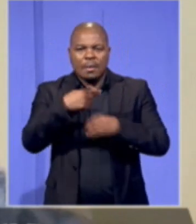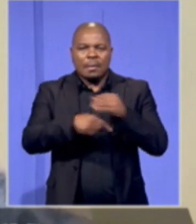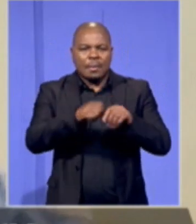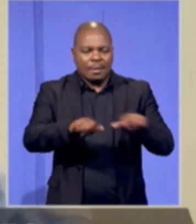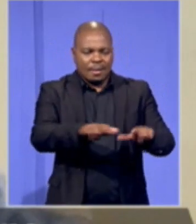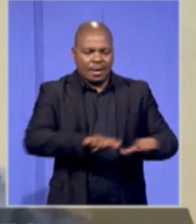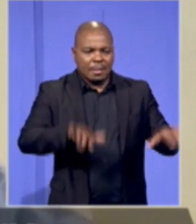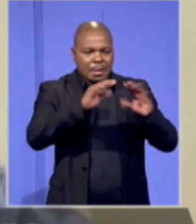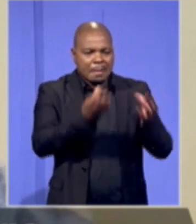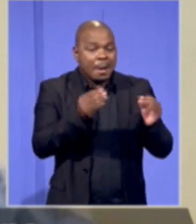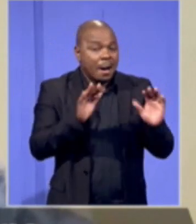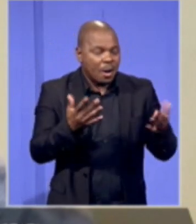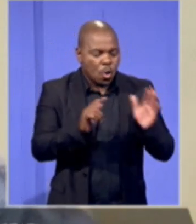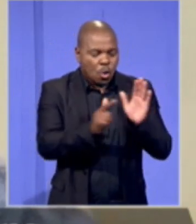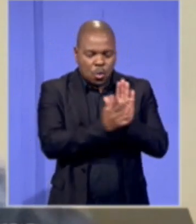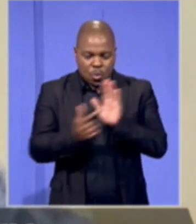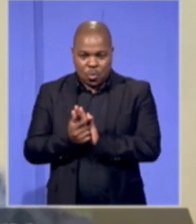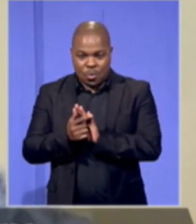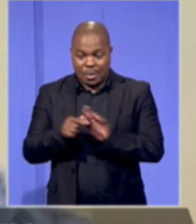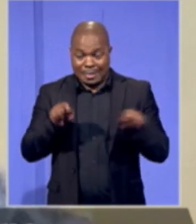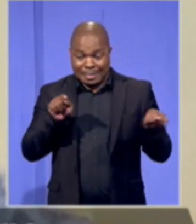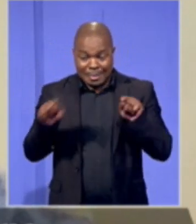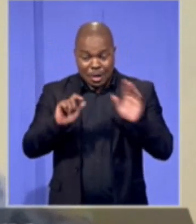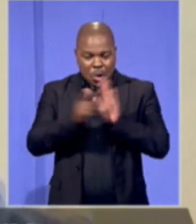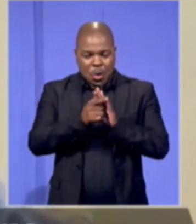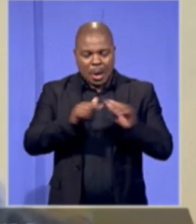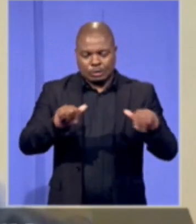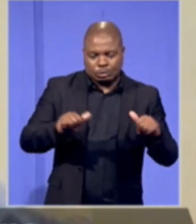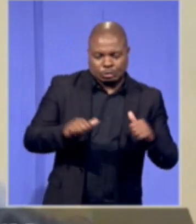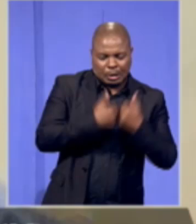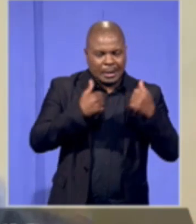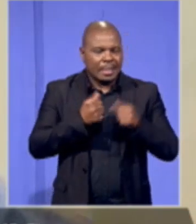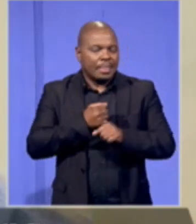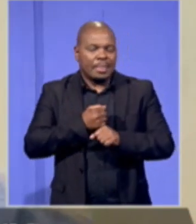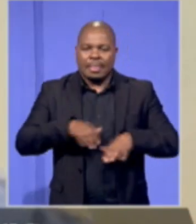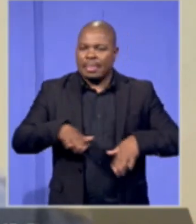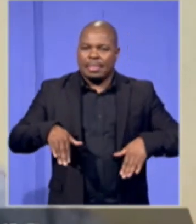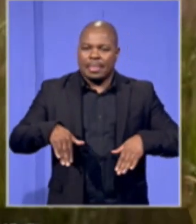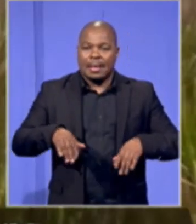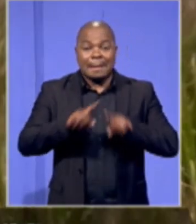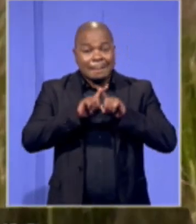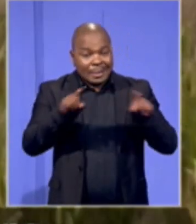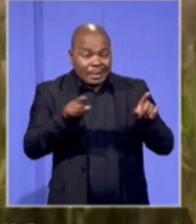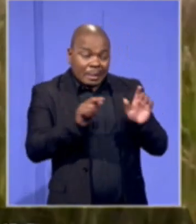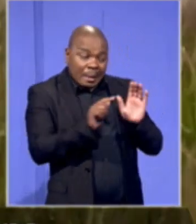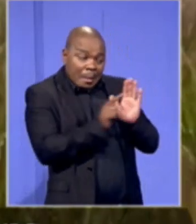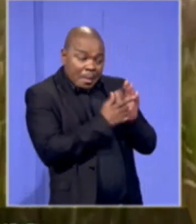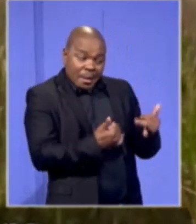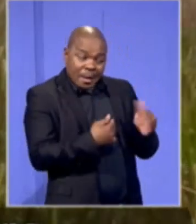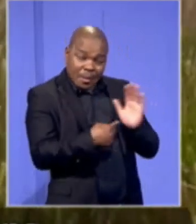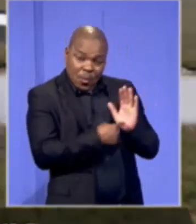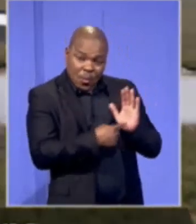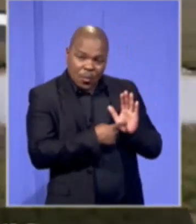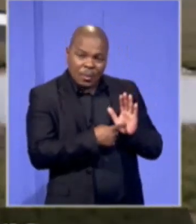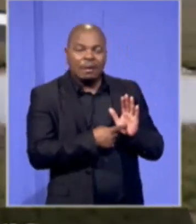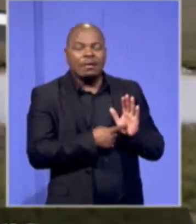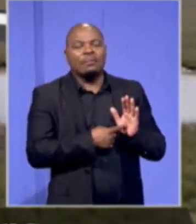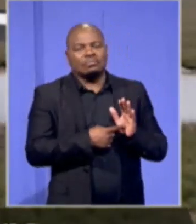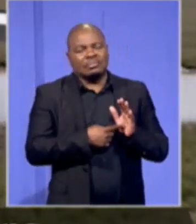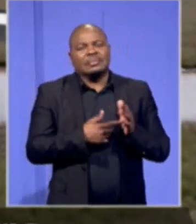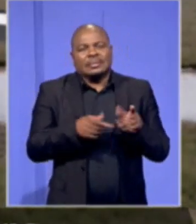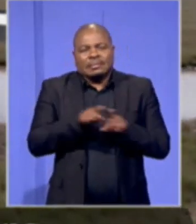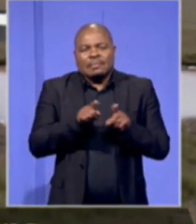kapa mobu wa bona mme ha iso phepetswe melao eo jwale molao ona le ona o ntso ipapisitse le molao